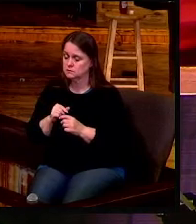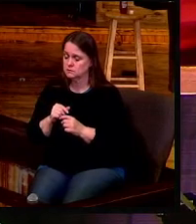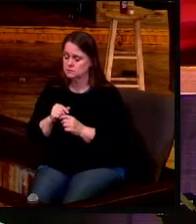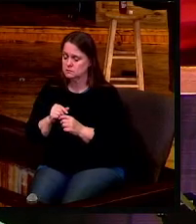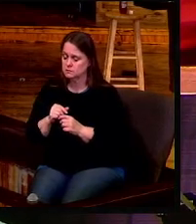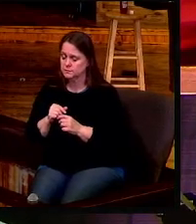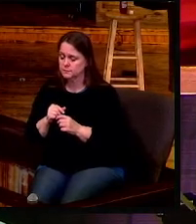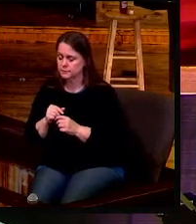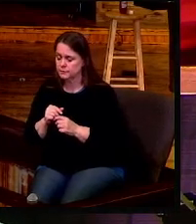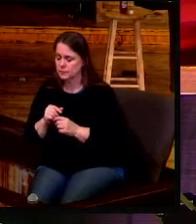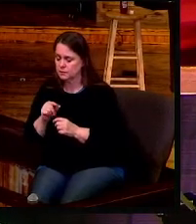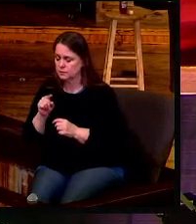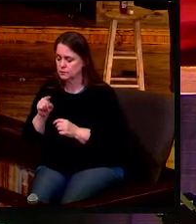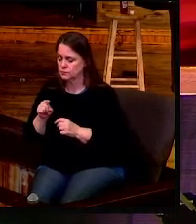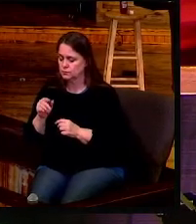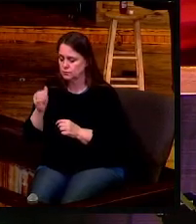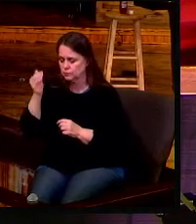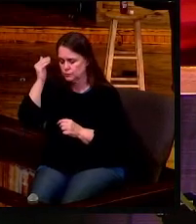be right or wrong.